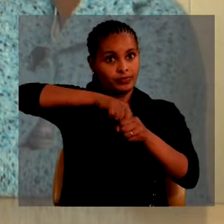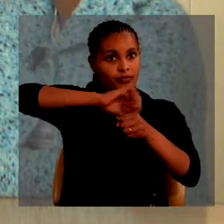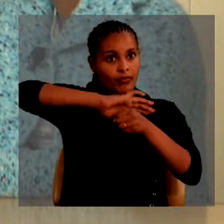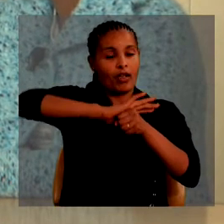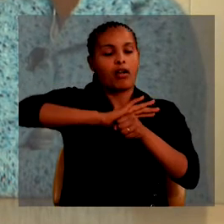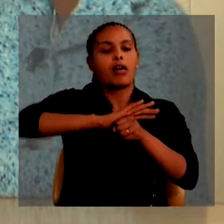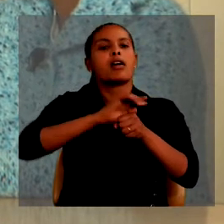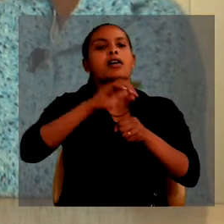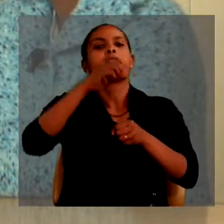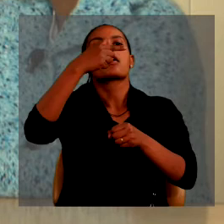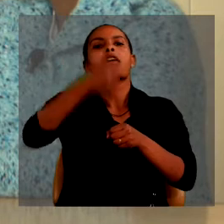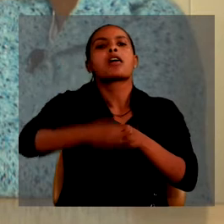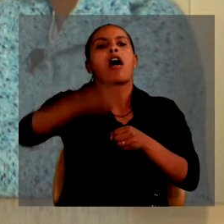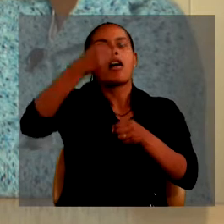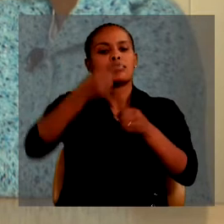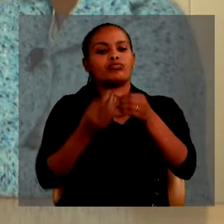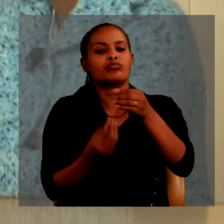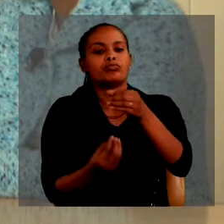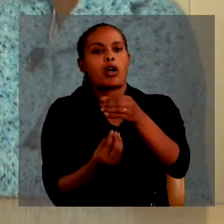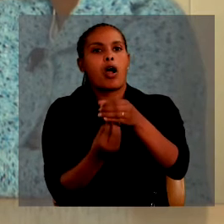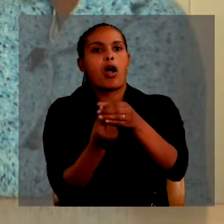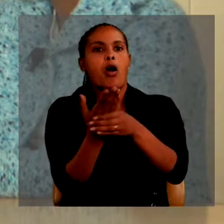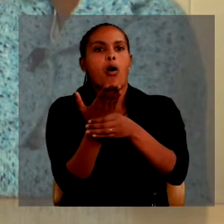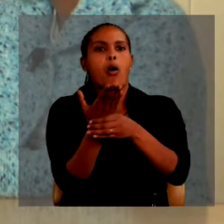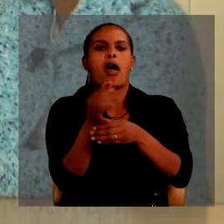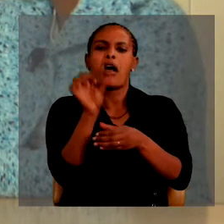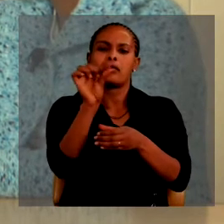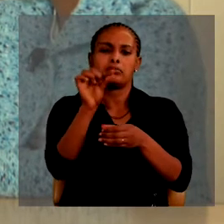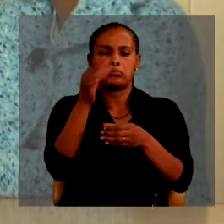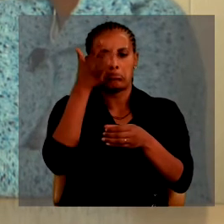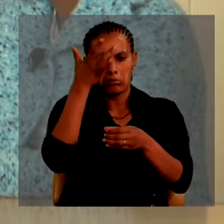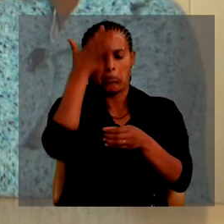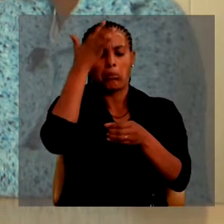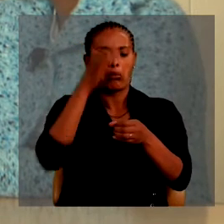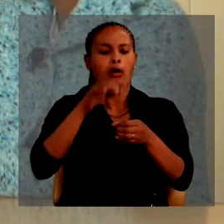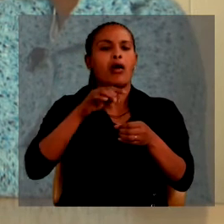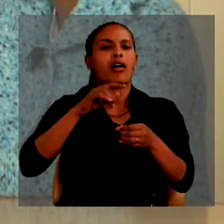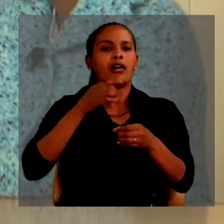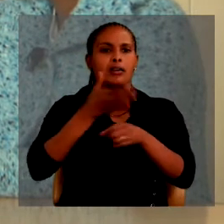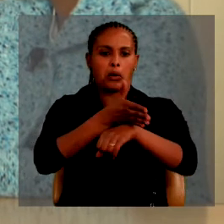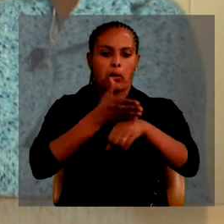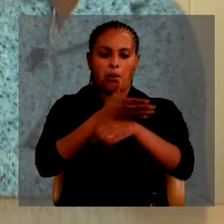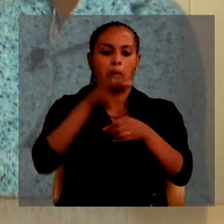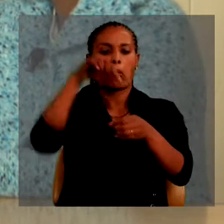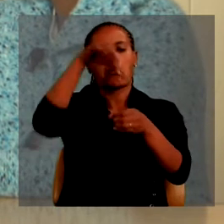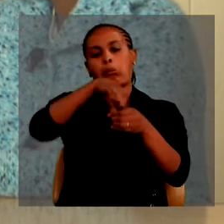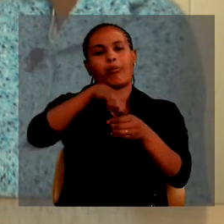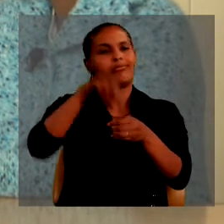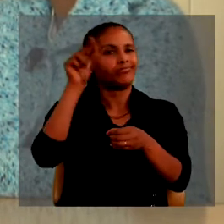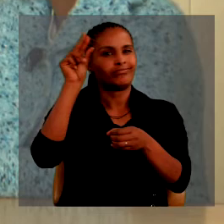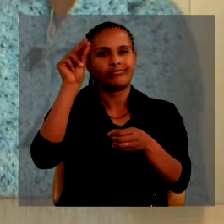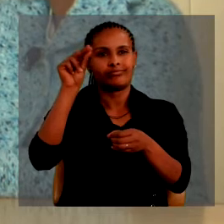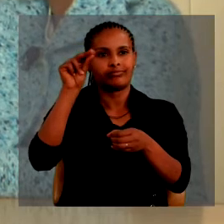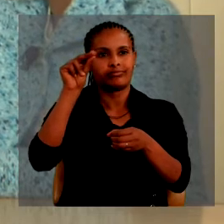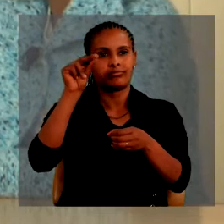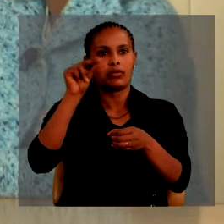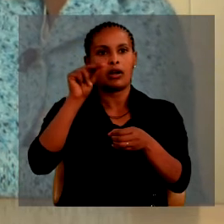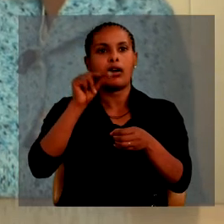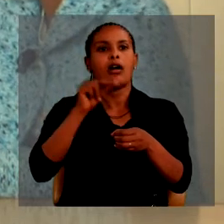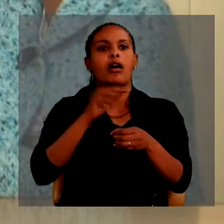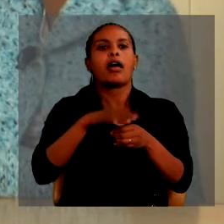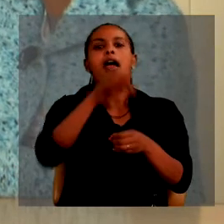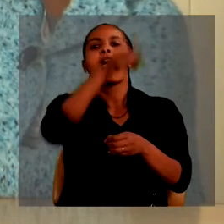comes. Not with a piece of wood. If you try to close it with a piece of wood, unless it